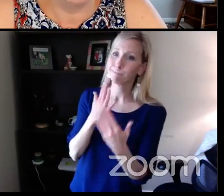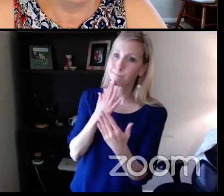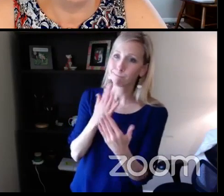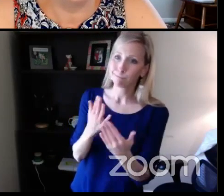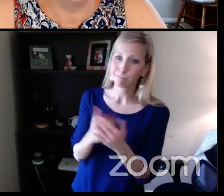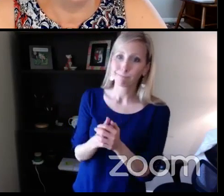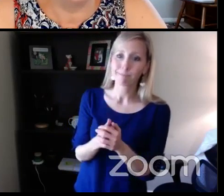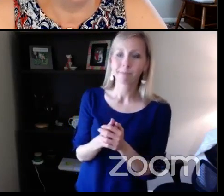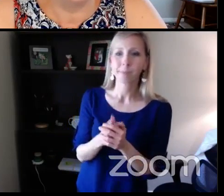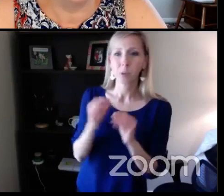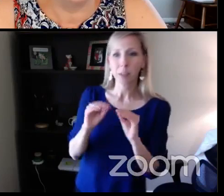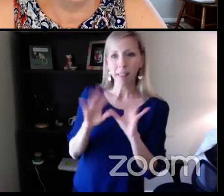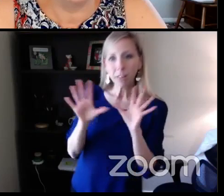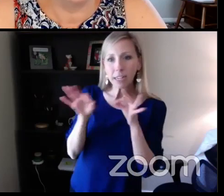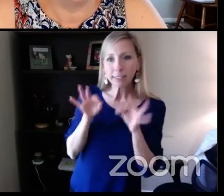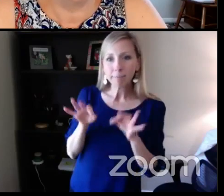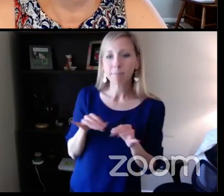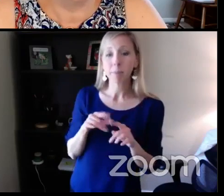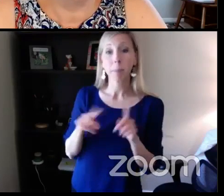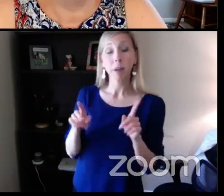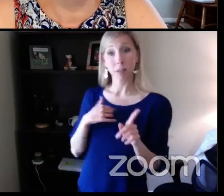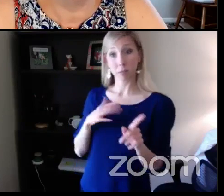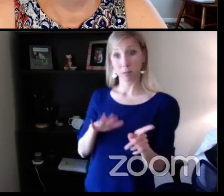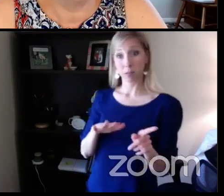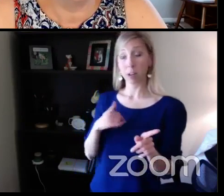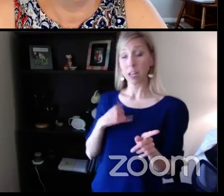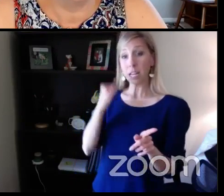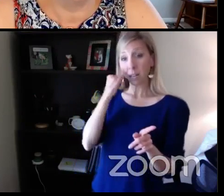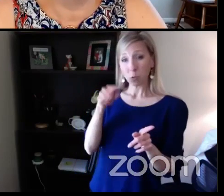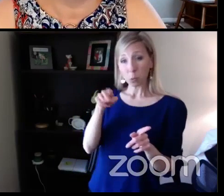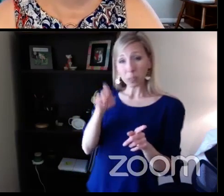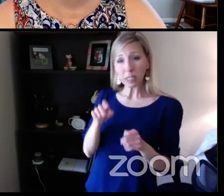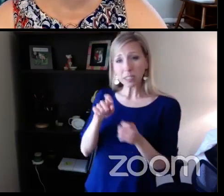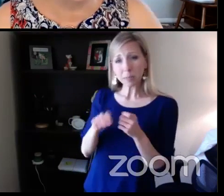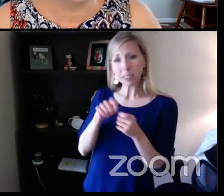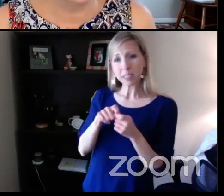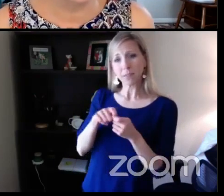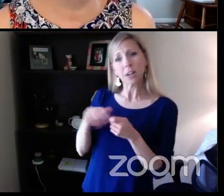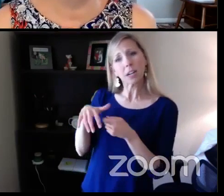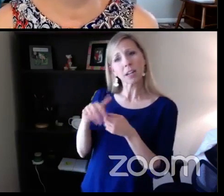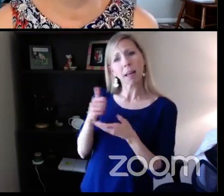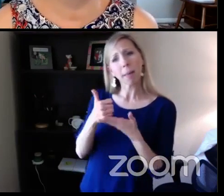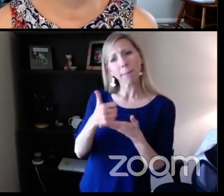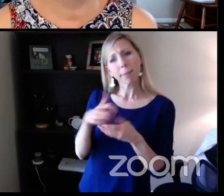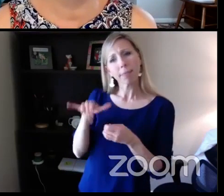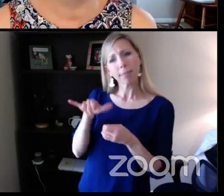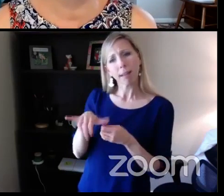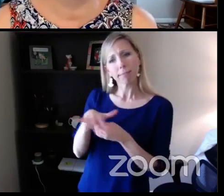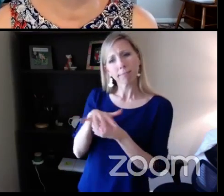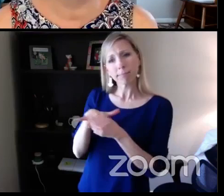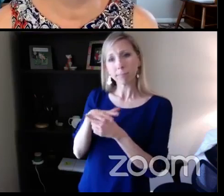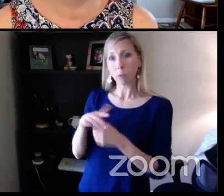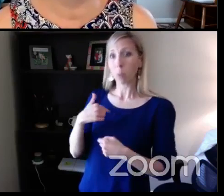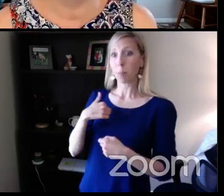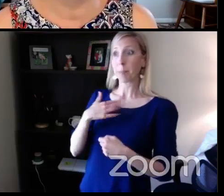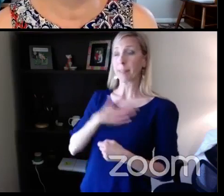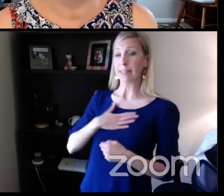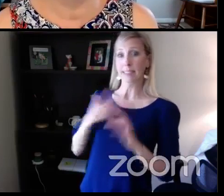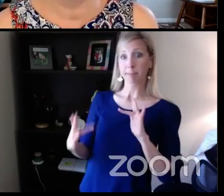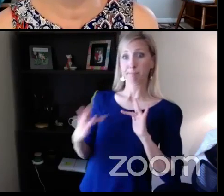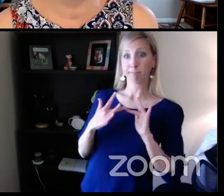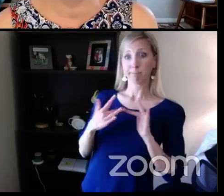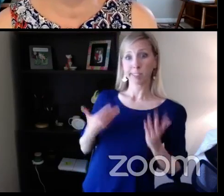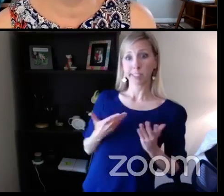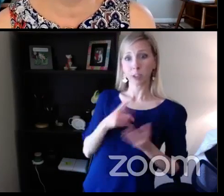you do need specific help in a region, reach out to us at Texas Hands and Voices, and we can be sure to provide you